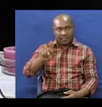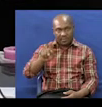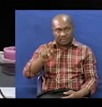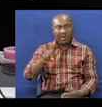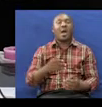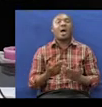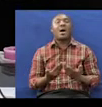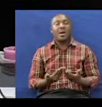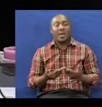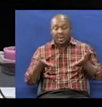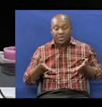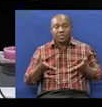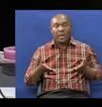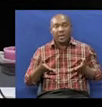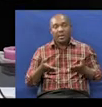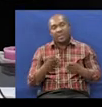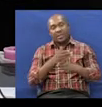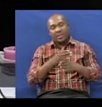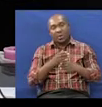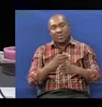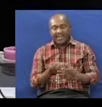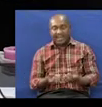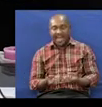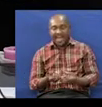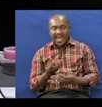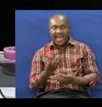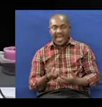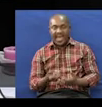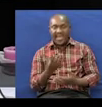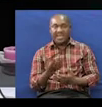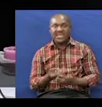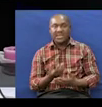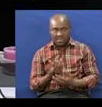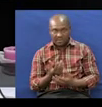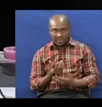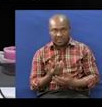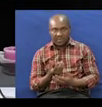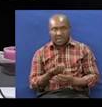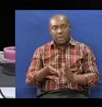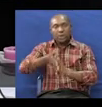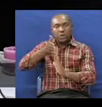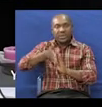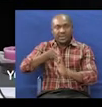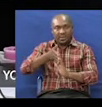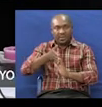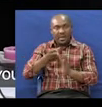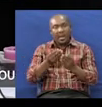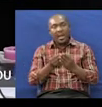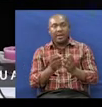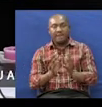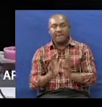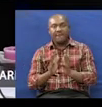about heat sources and flame. So our topic of today is about heat sources